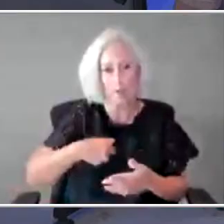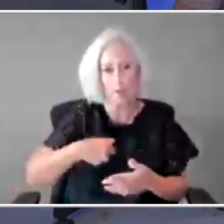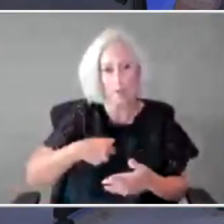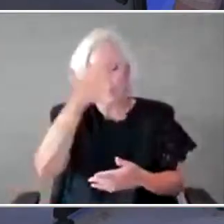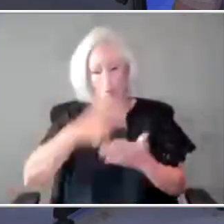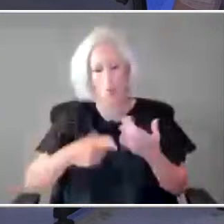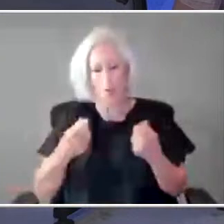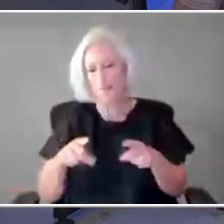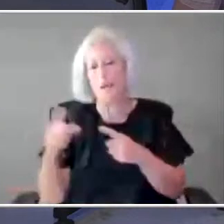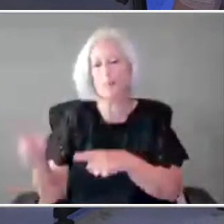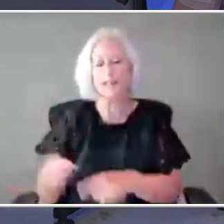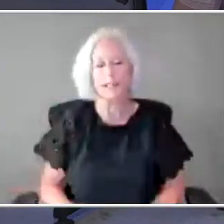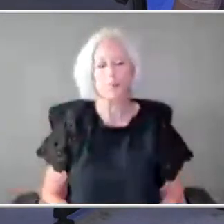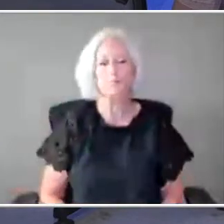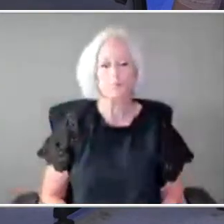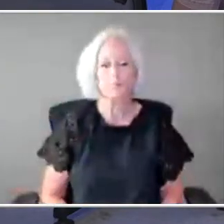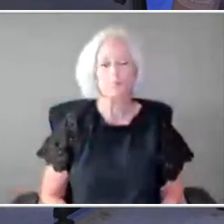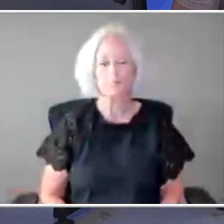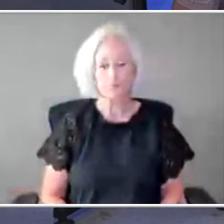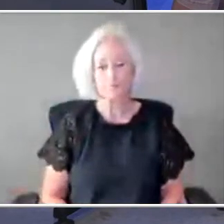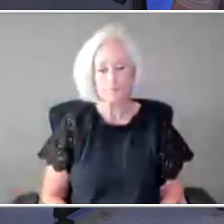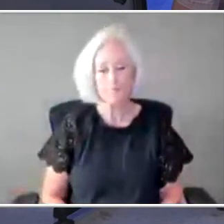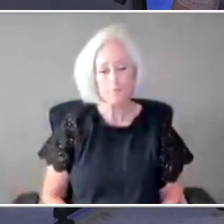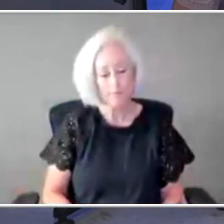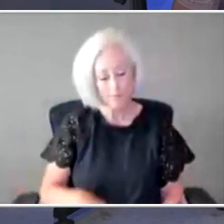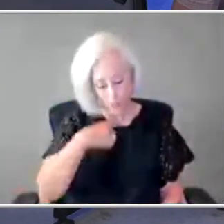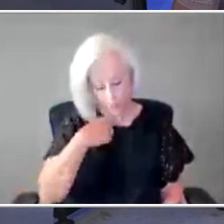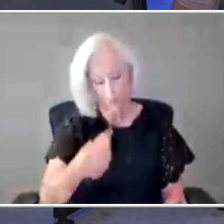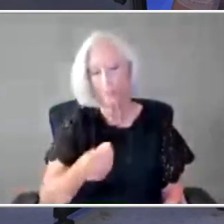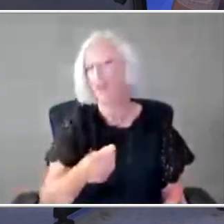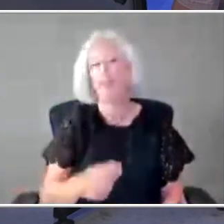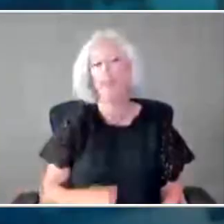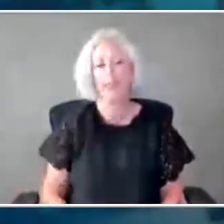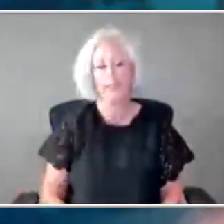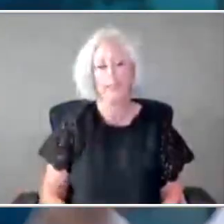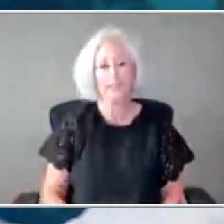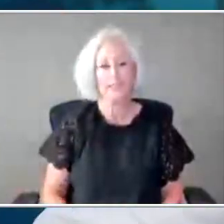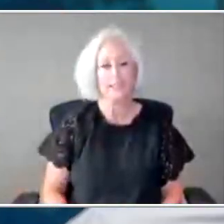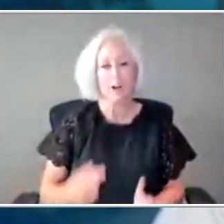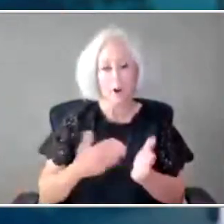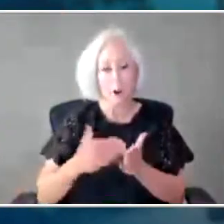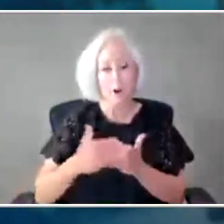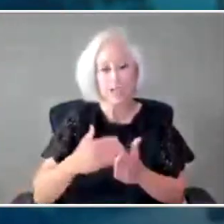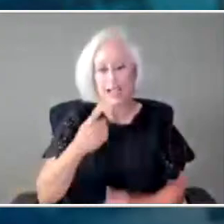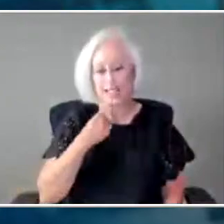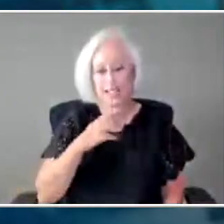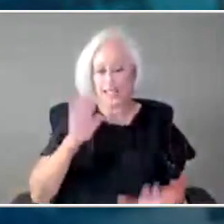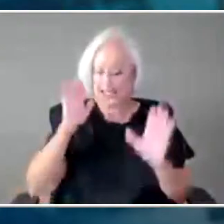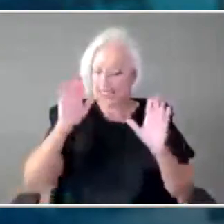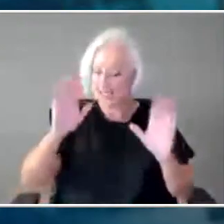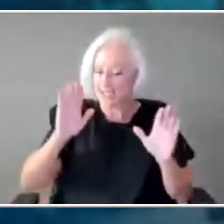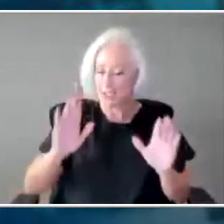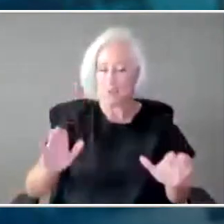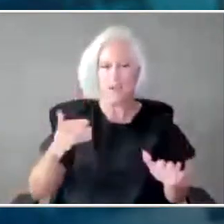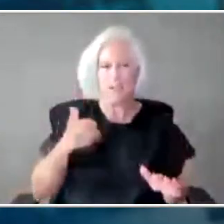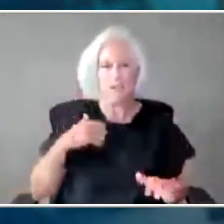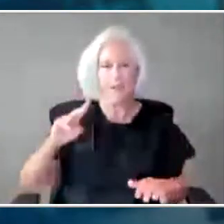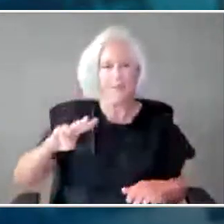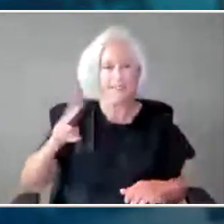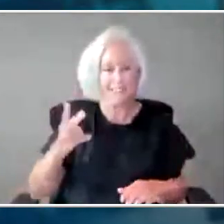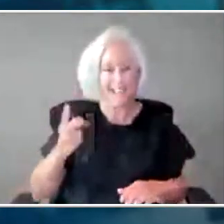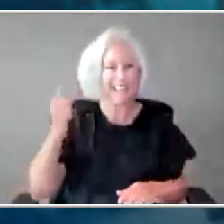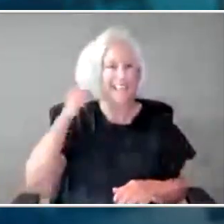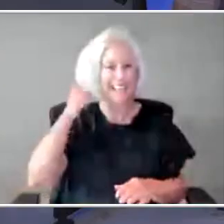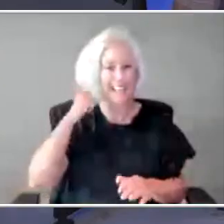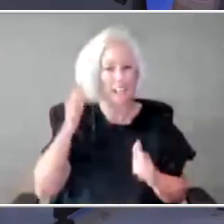for the symptoms ride better. to speak up for you. Every time I feel like I'm like a broken record. Every time I'm like, it's great to have a set of ears on board with you here today. Right. Well, and a